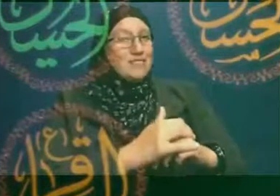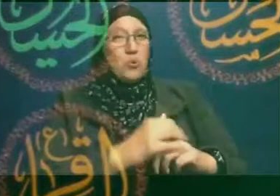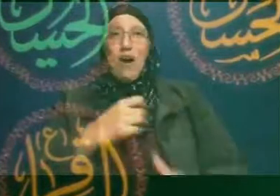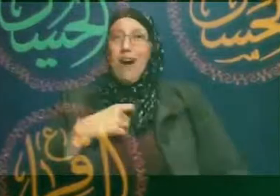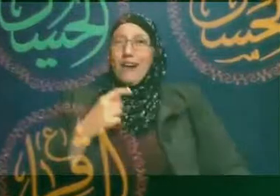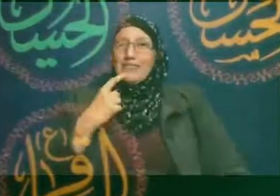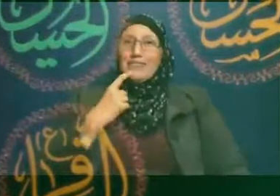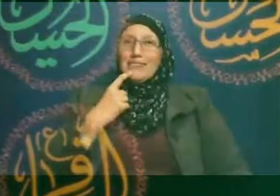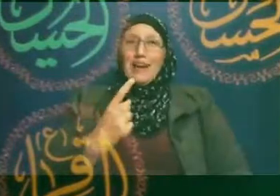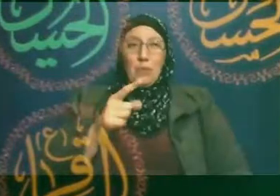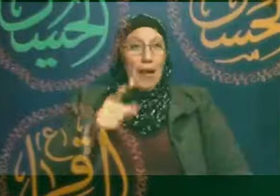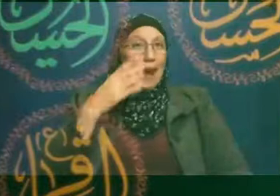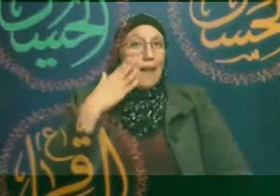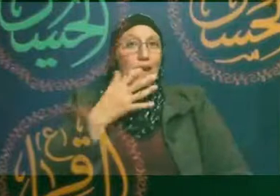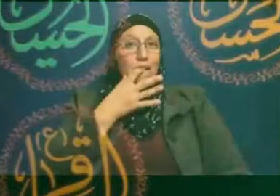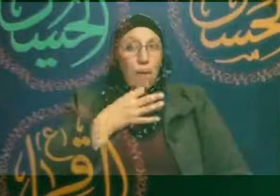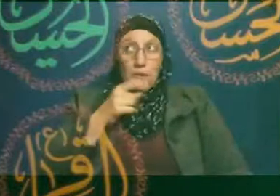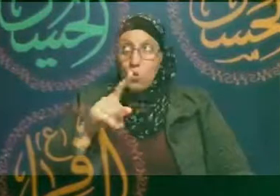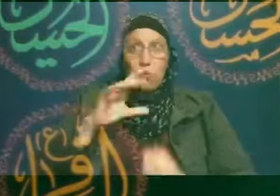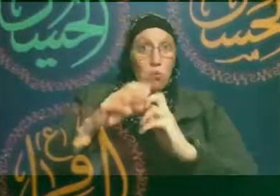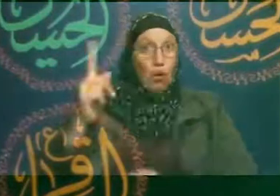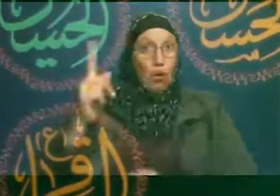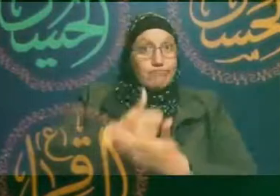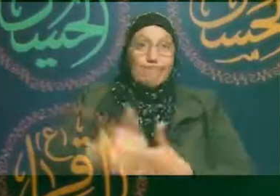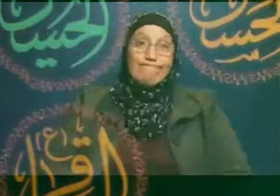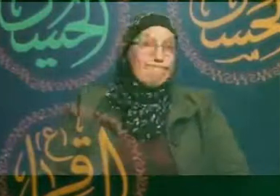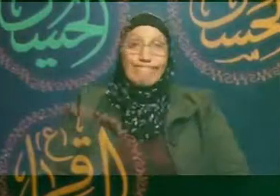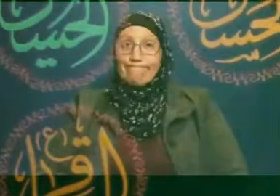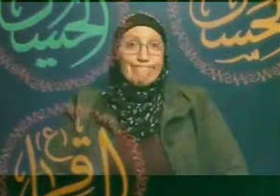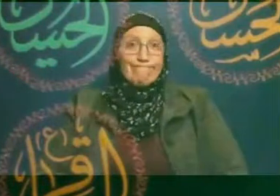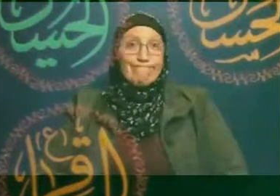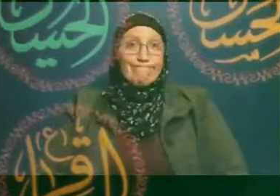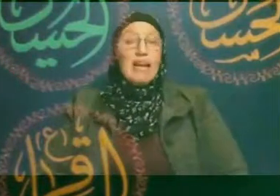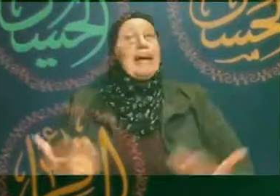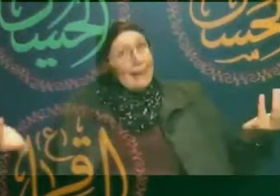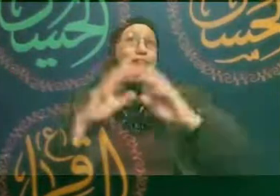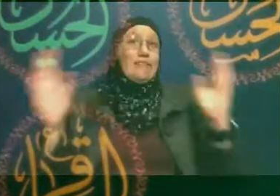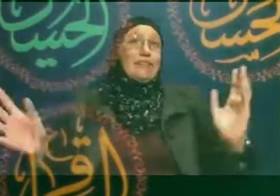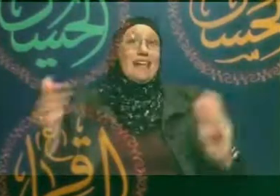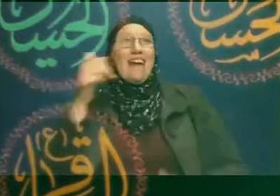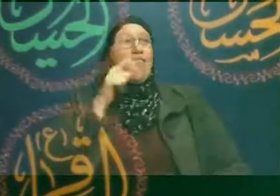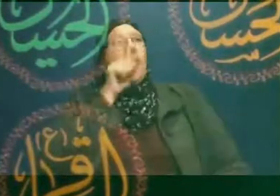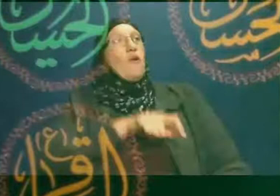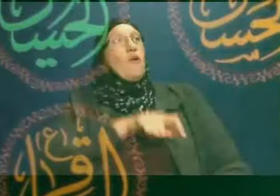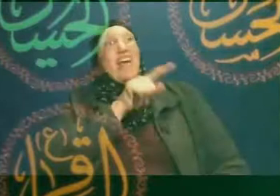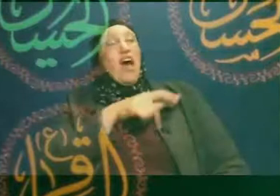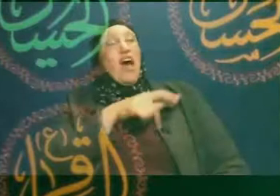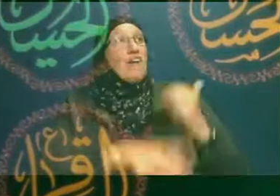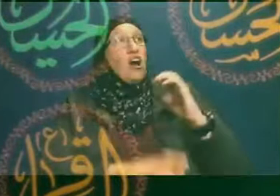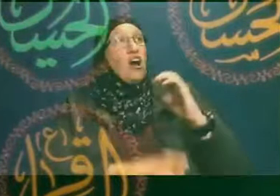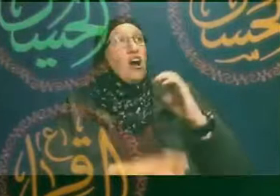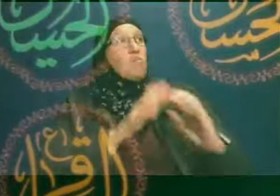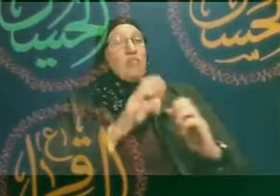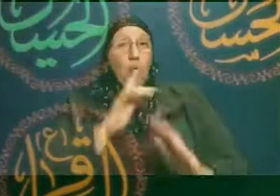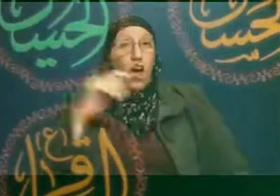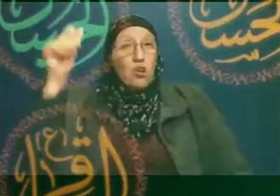with God? It's obvious. If you had no communication with anyone, how are you supposed to know him or her? Open